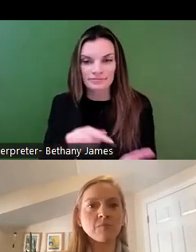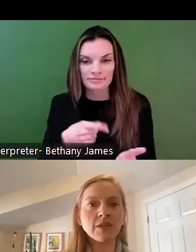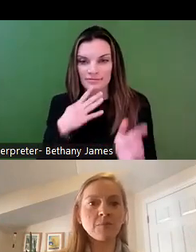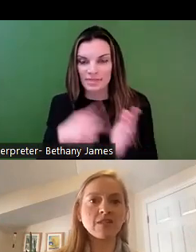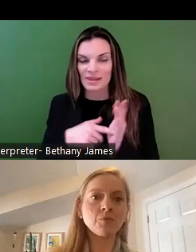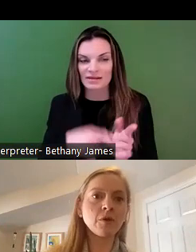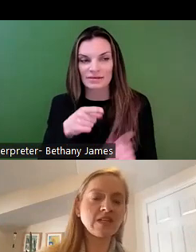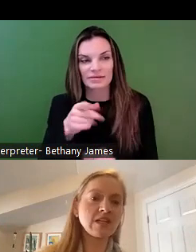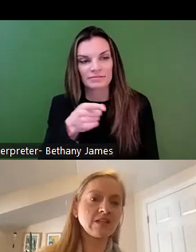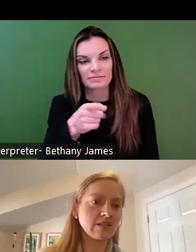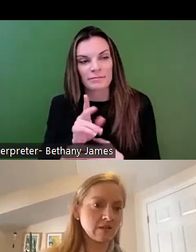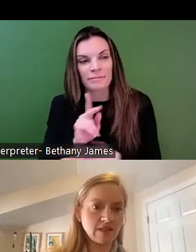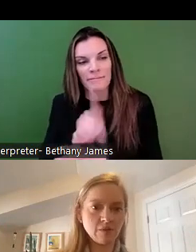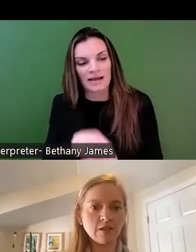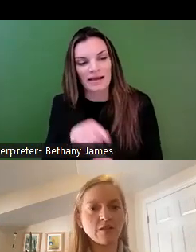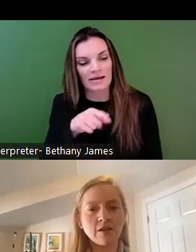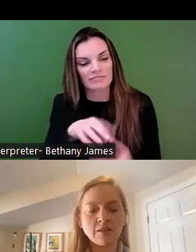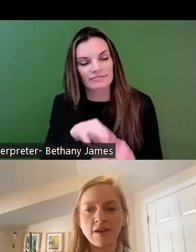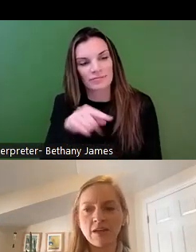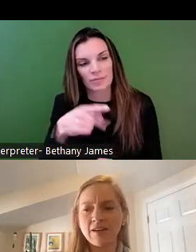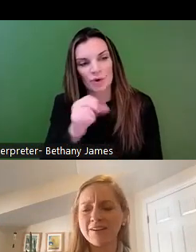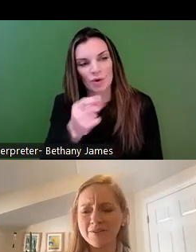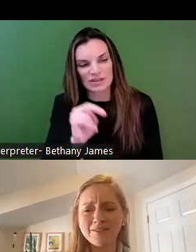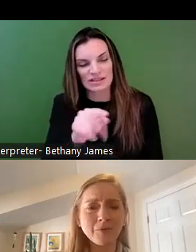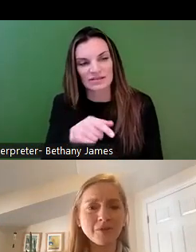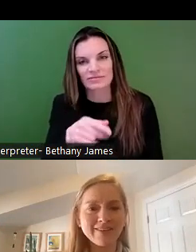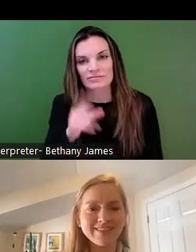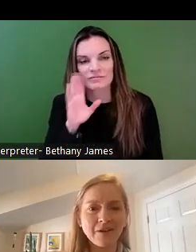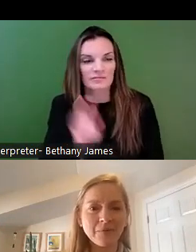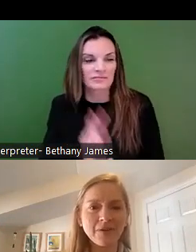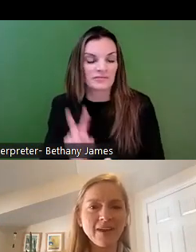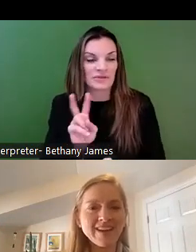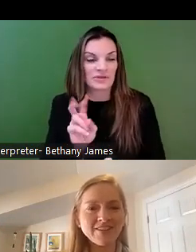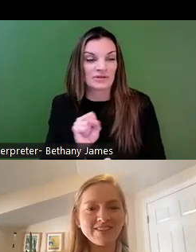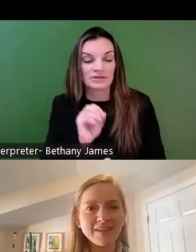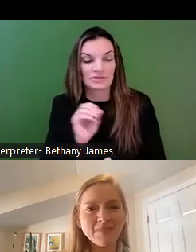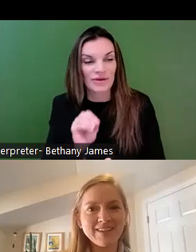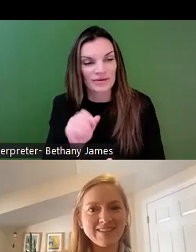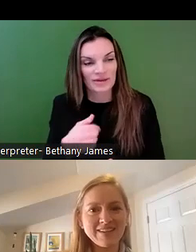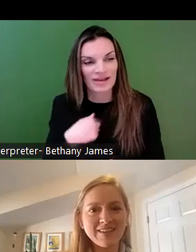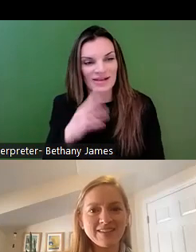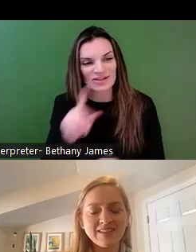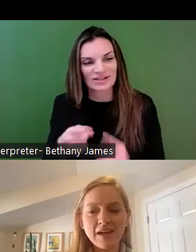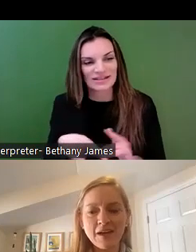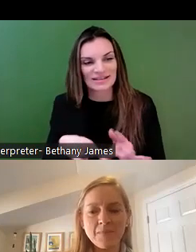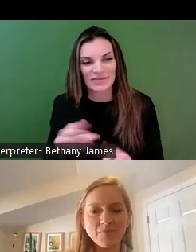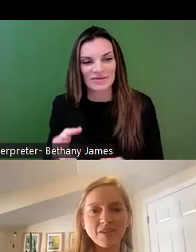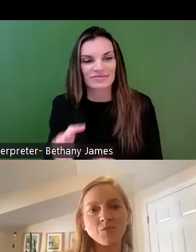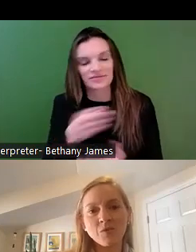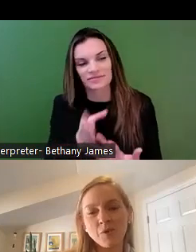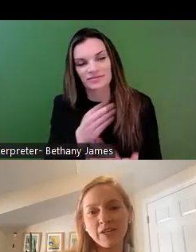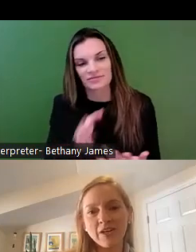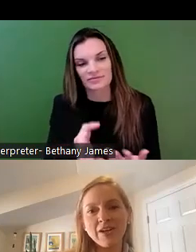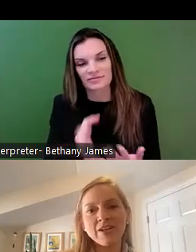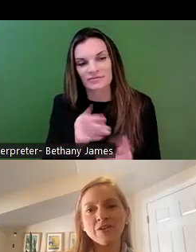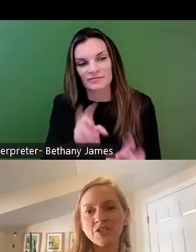of some plant-based proteins. I think we already talked about it, and I know it's 2:00, so I will just skip this. And this so